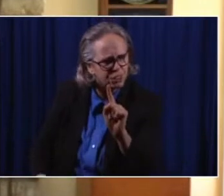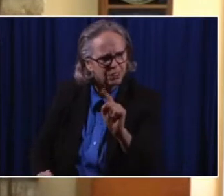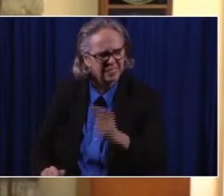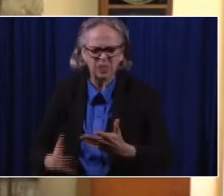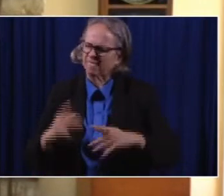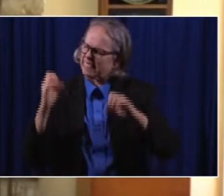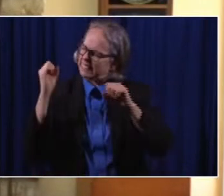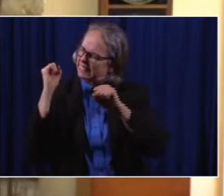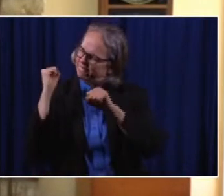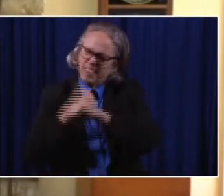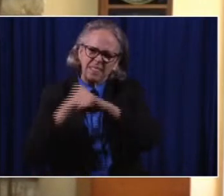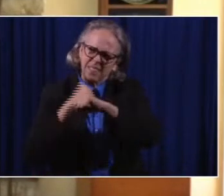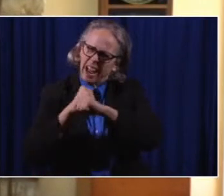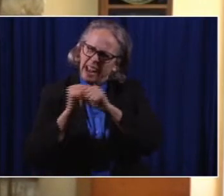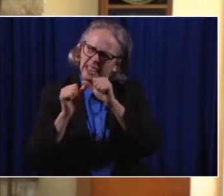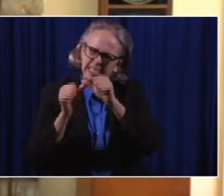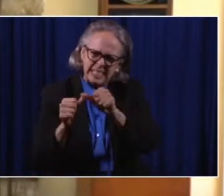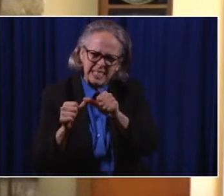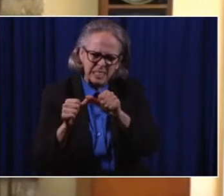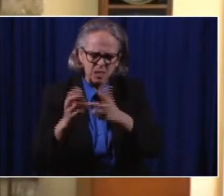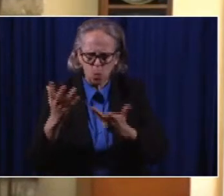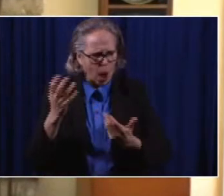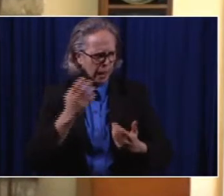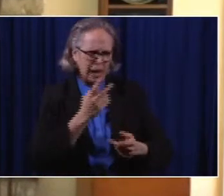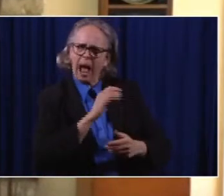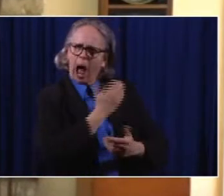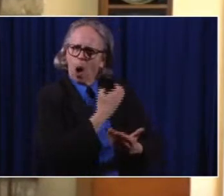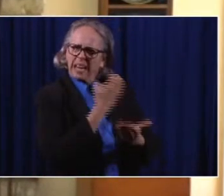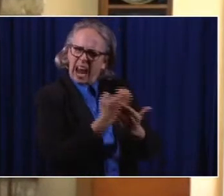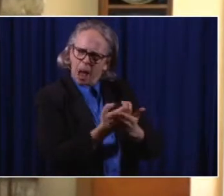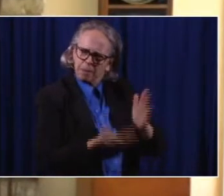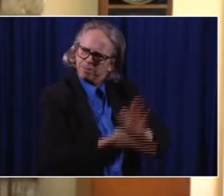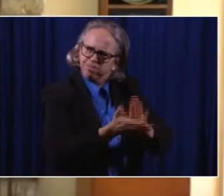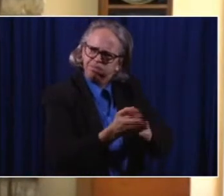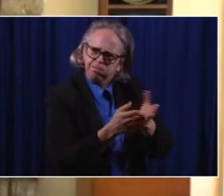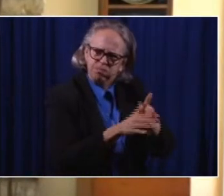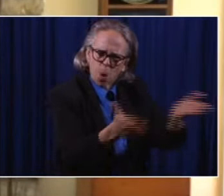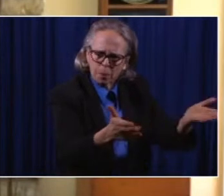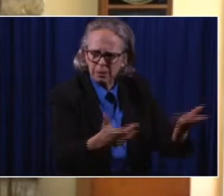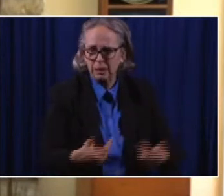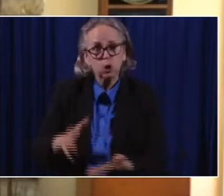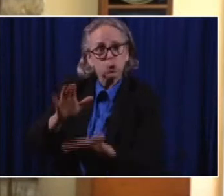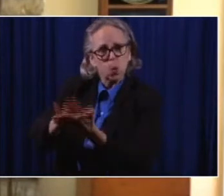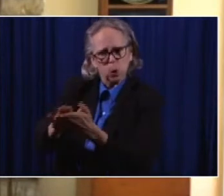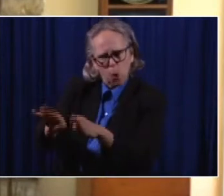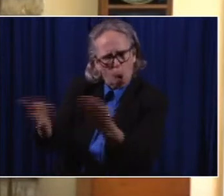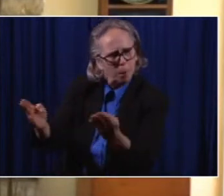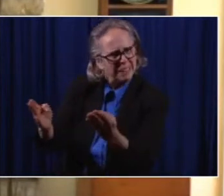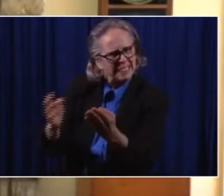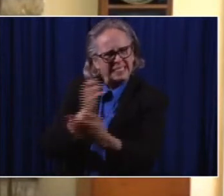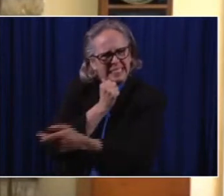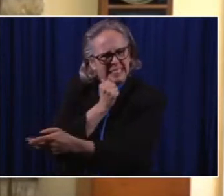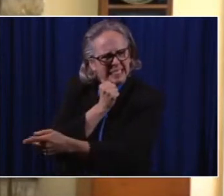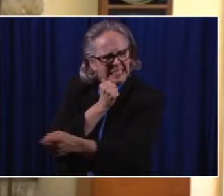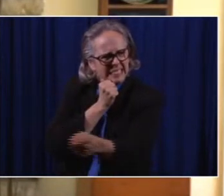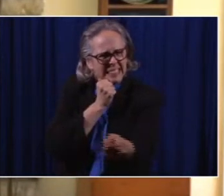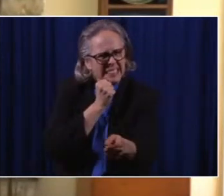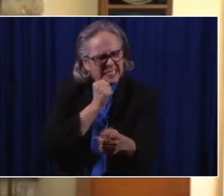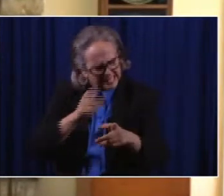moving, keep our kids in school. These are all the things that are goals that we have to stay focused